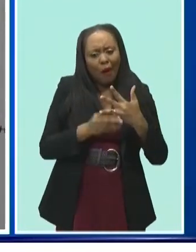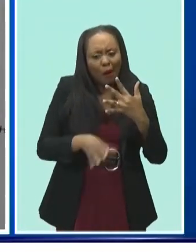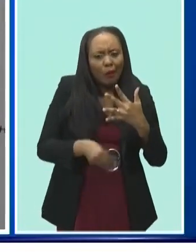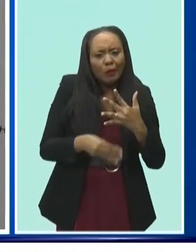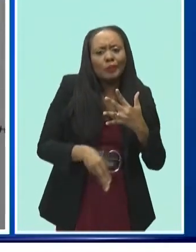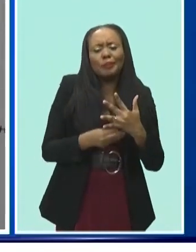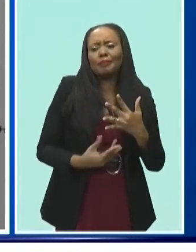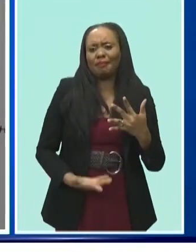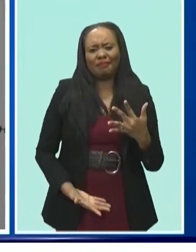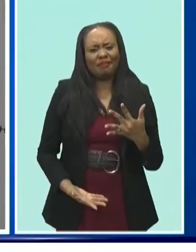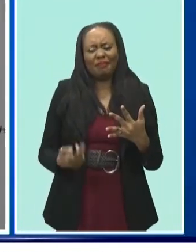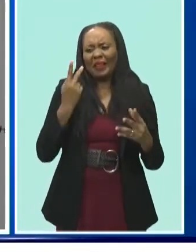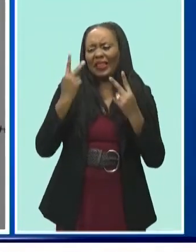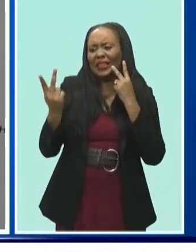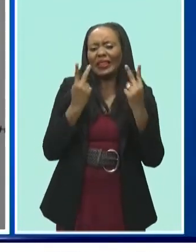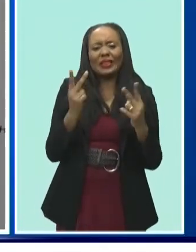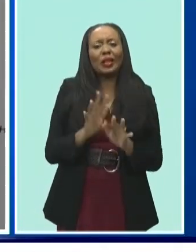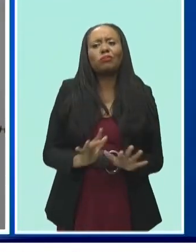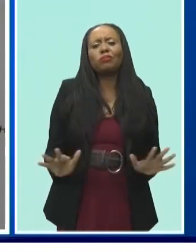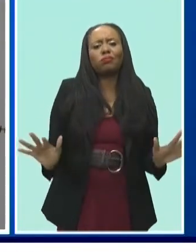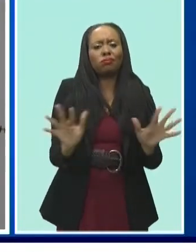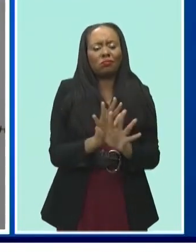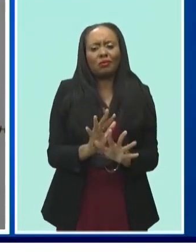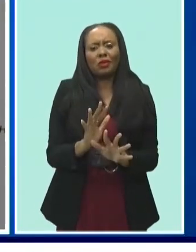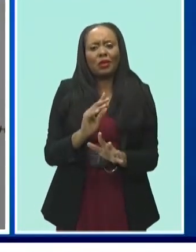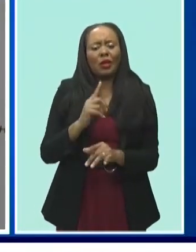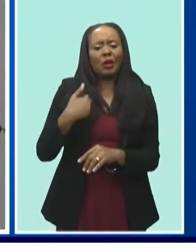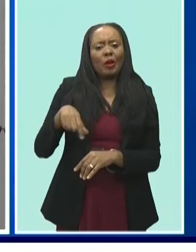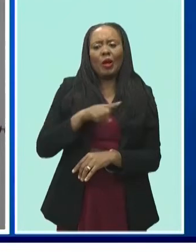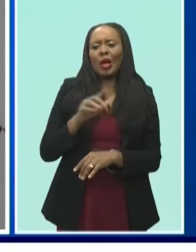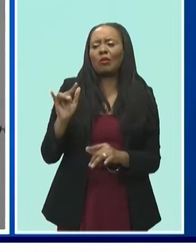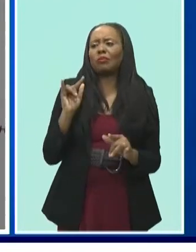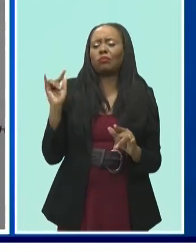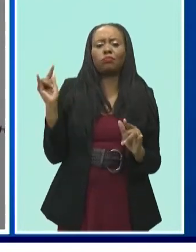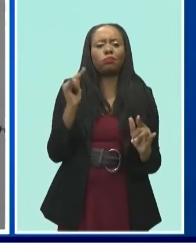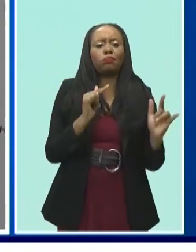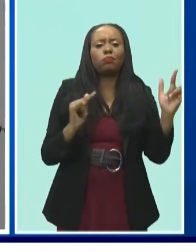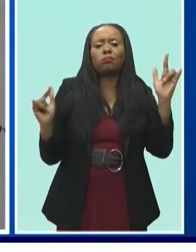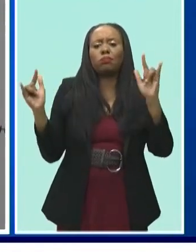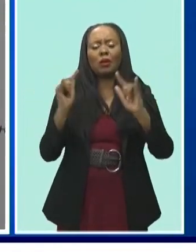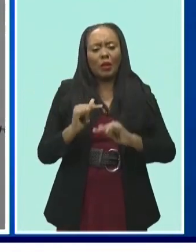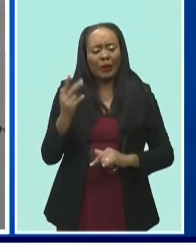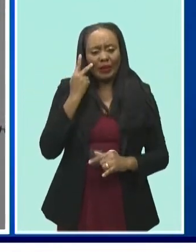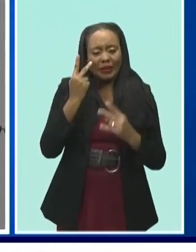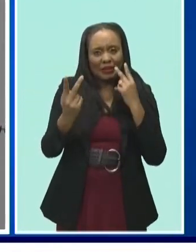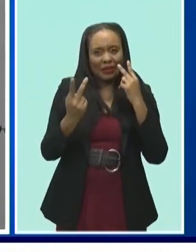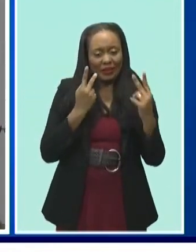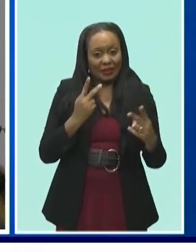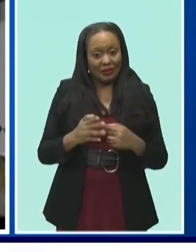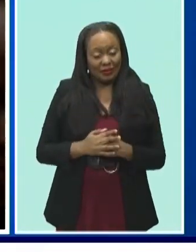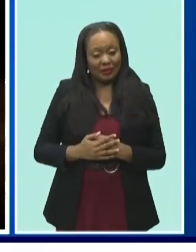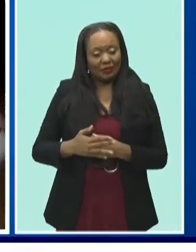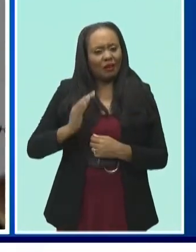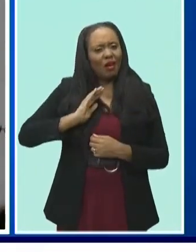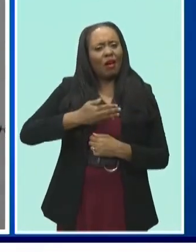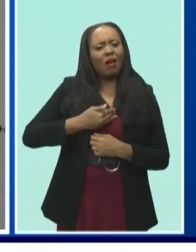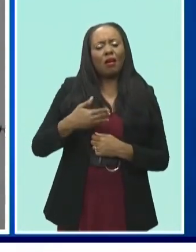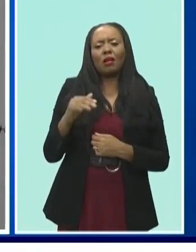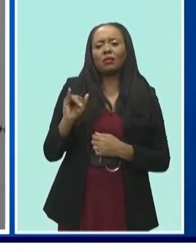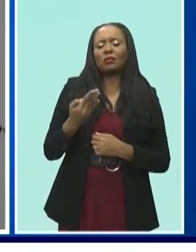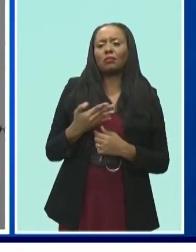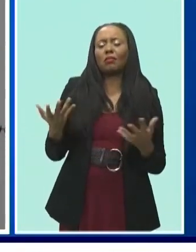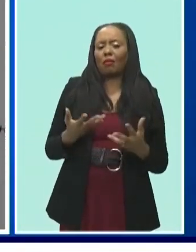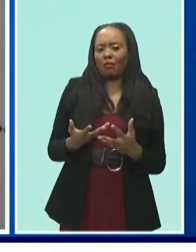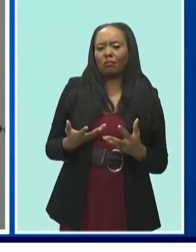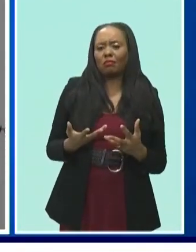in between. You see it all and we see it all when we are taking that booking. And it's all of our jobs to make sure that everyone